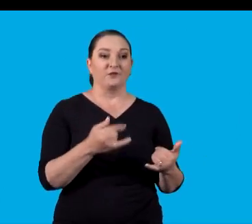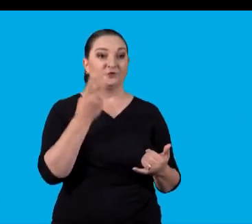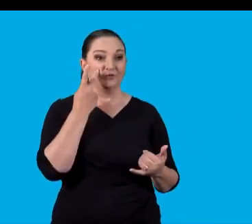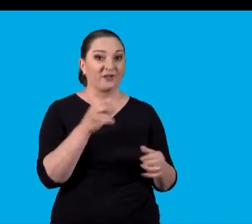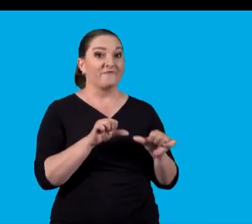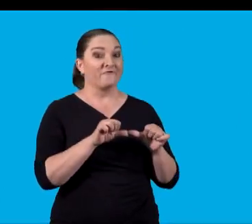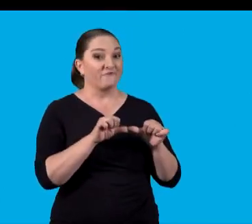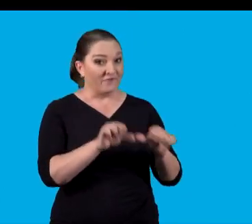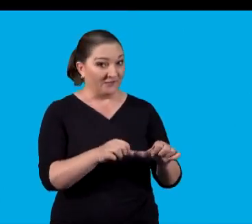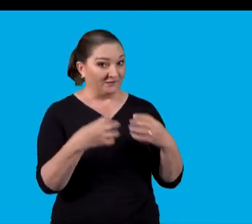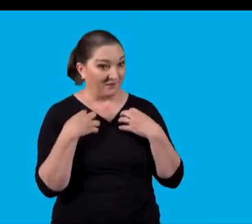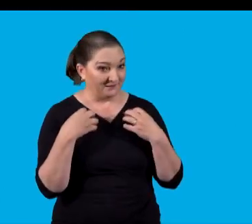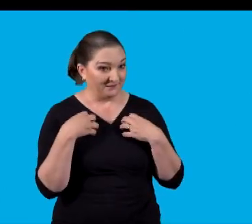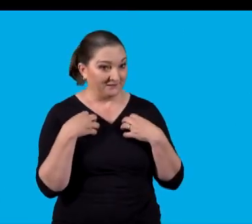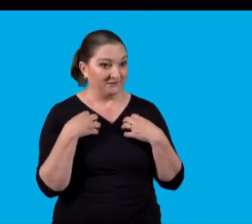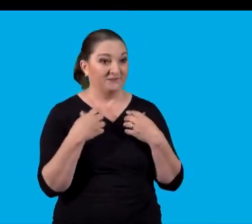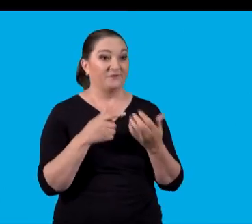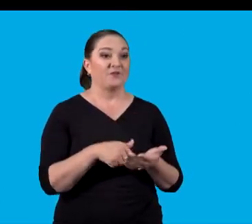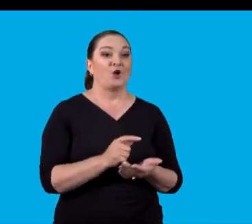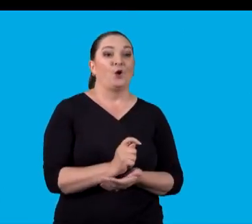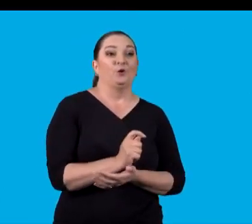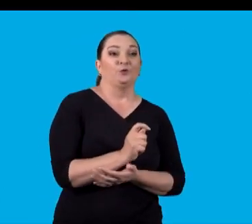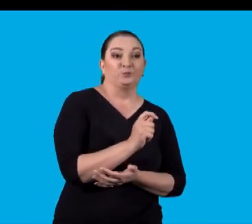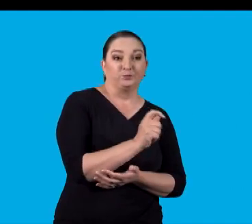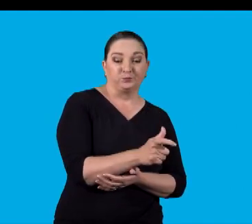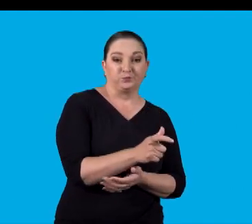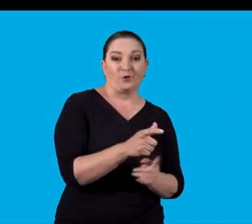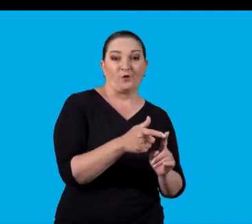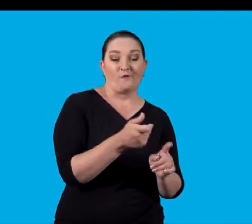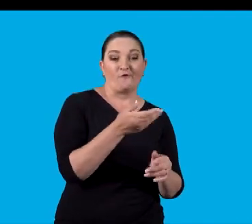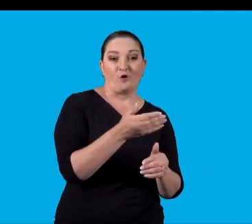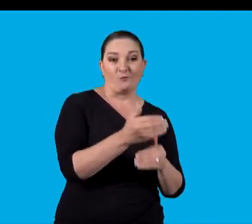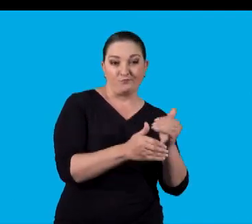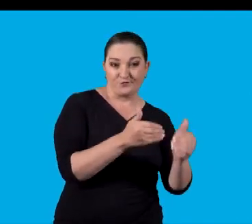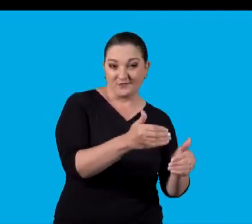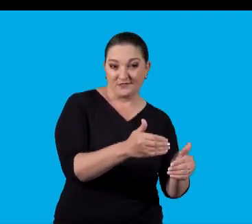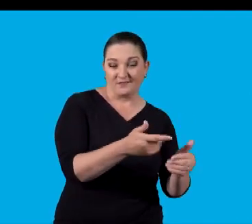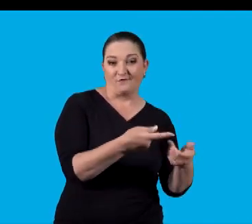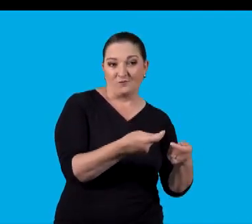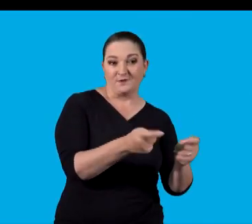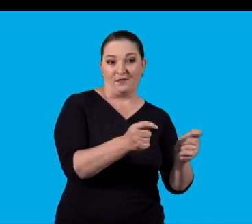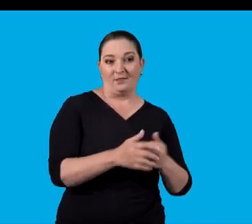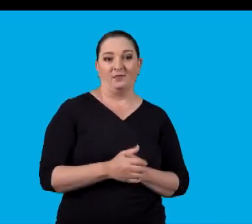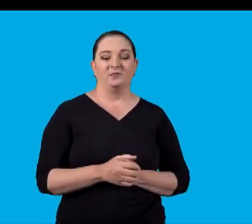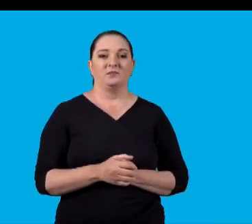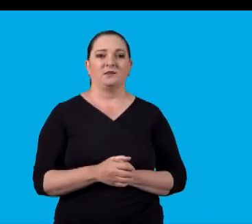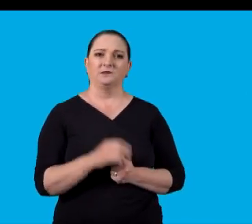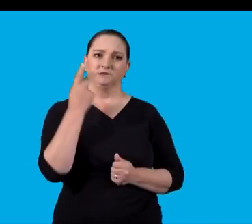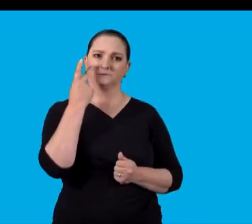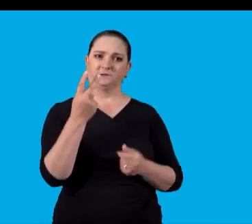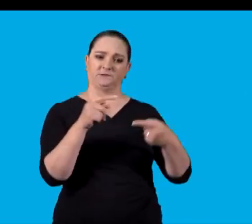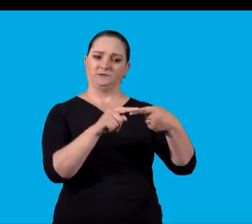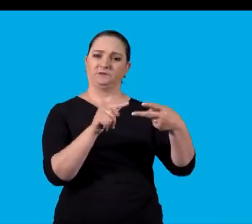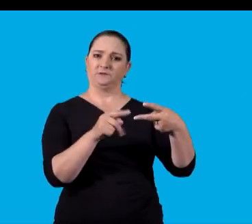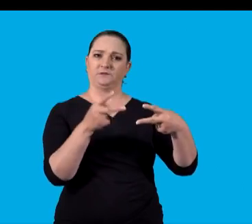we would find two things. That is your fixed assets, that is the purchase, as well as the proceeds from the sale, as you can see